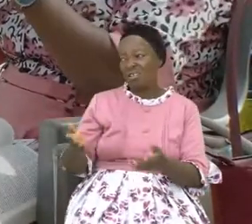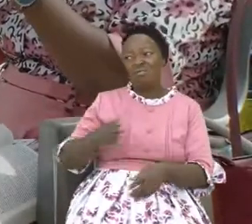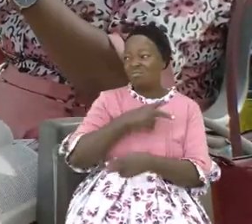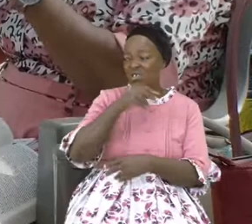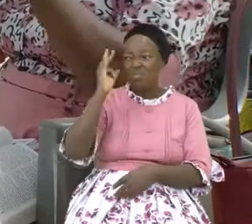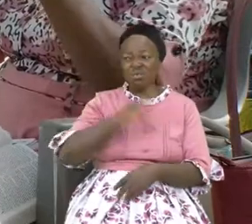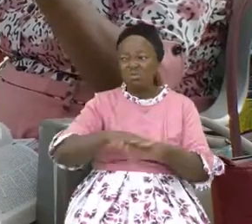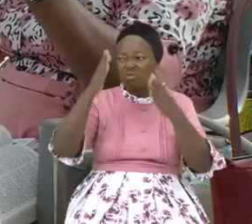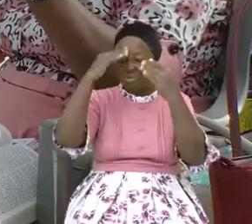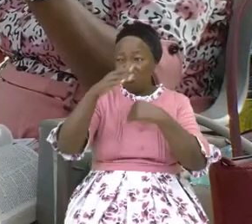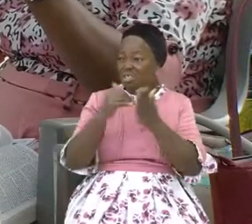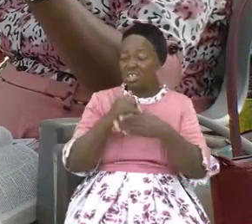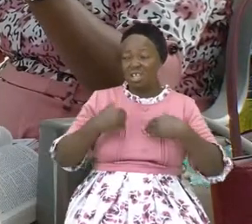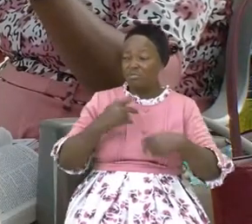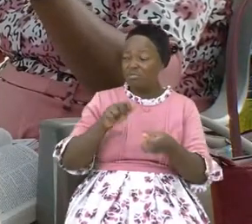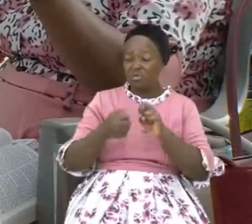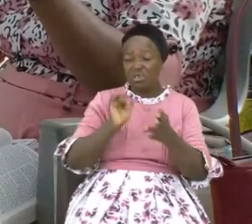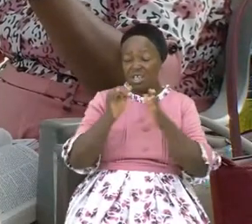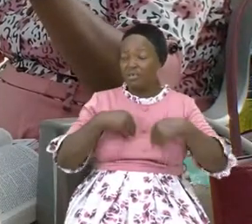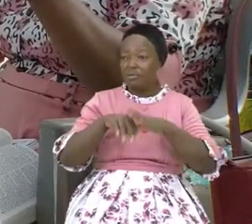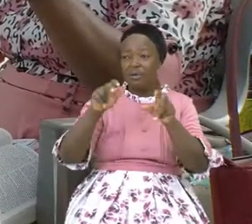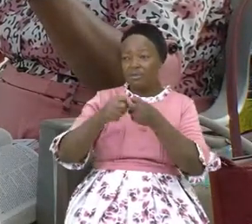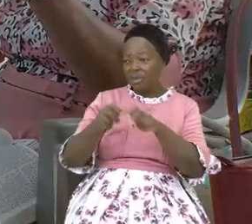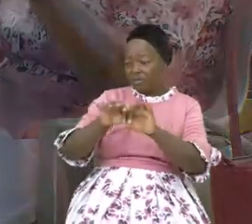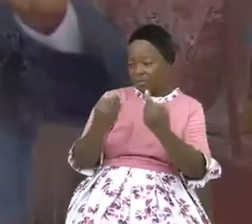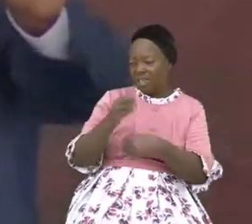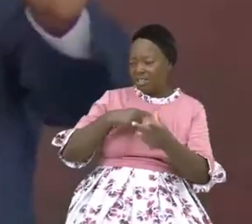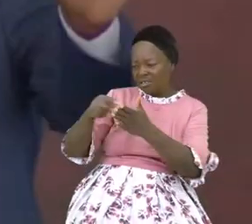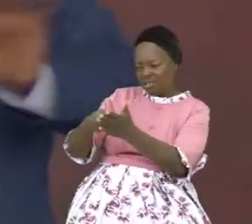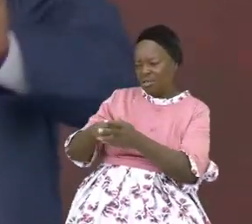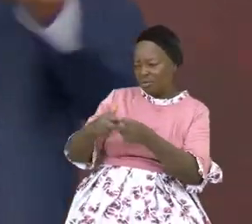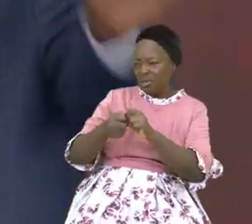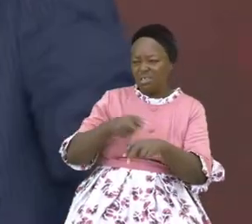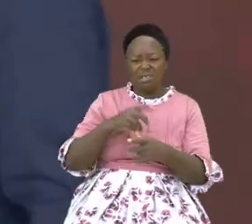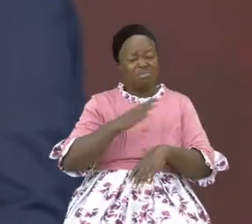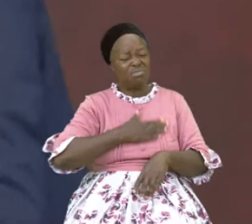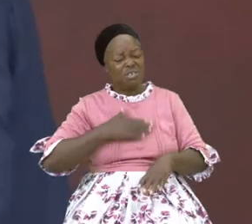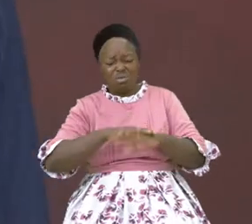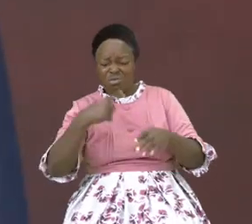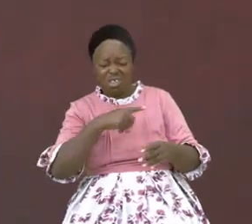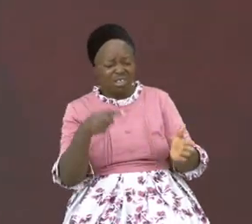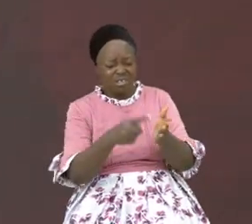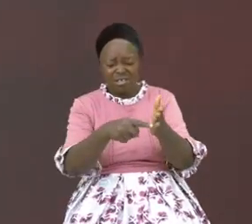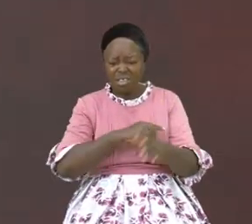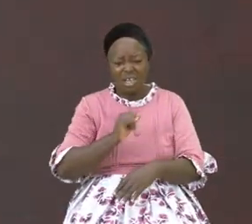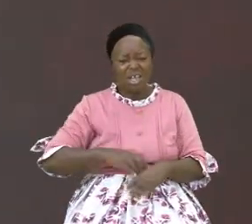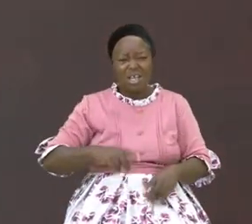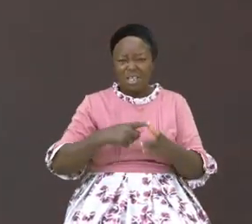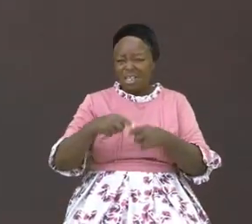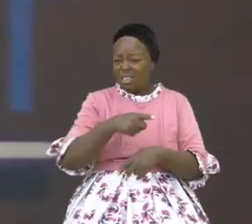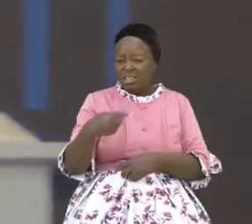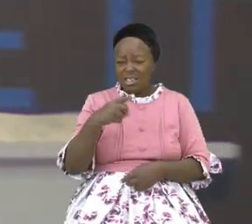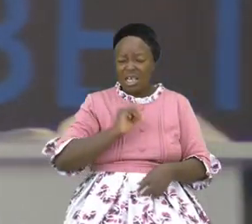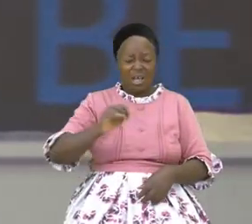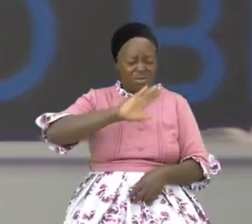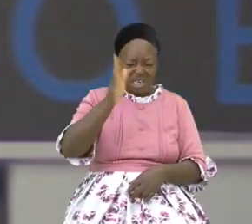and this predicament and this problem, and they said, I don't know who they are, but they said, I will never get